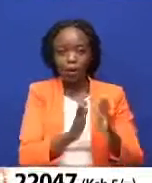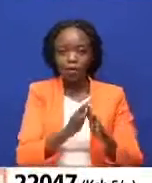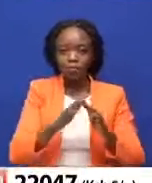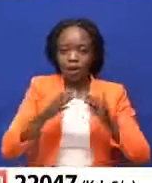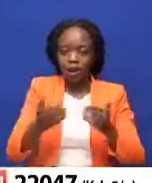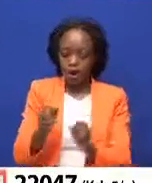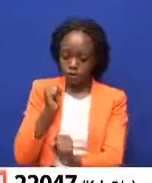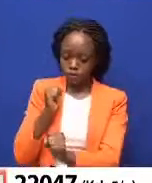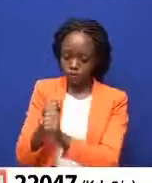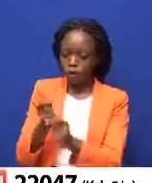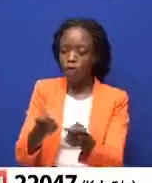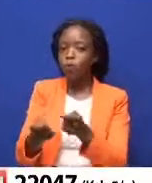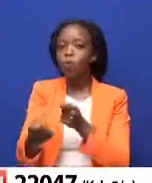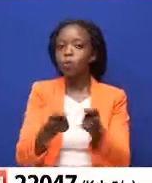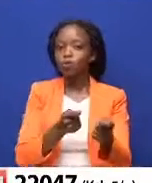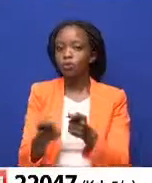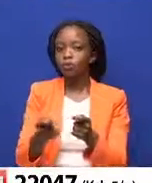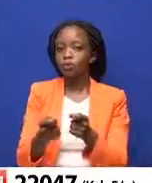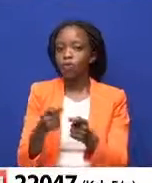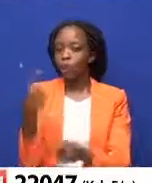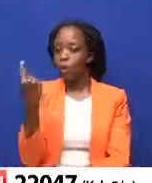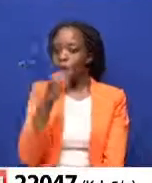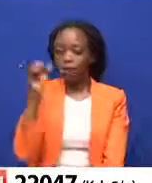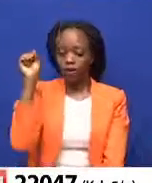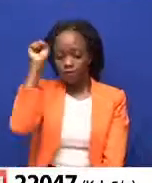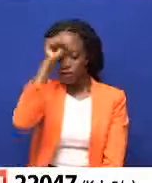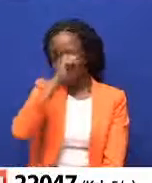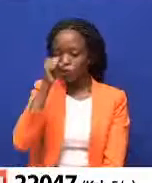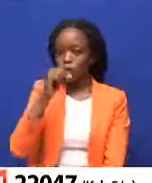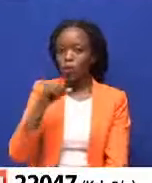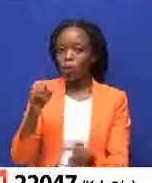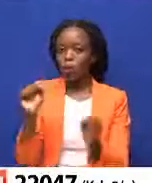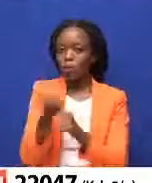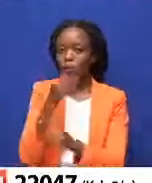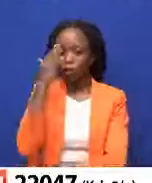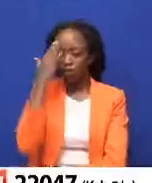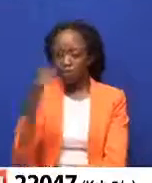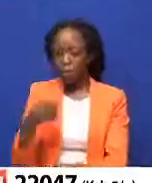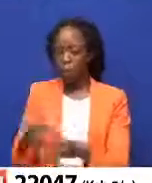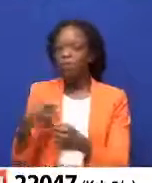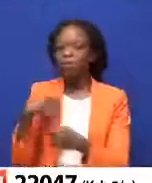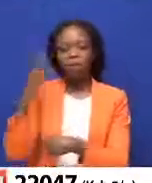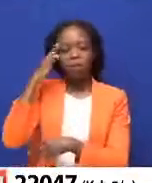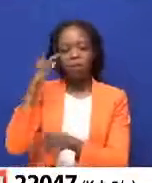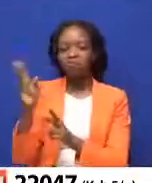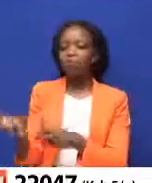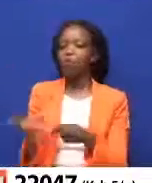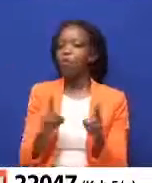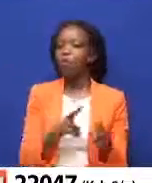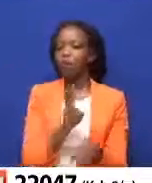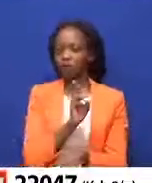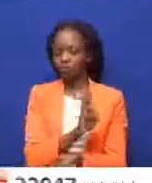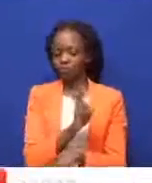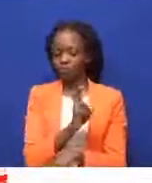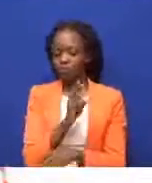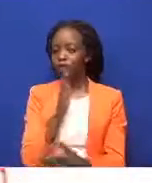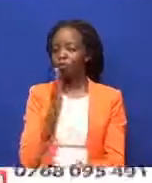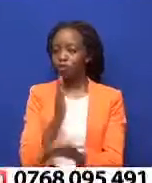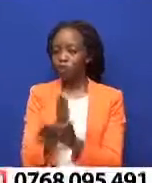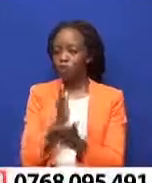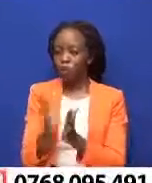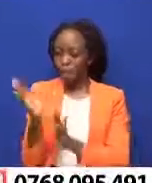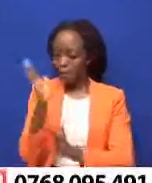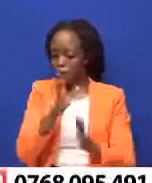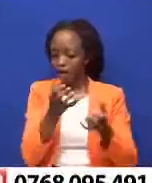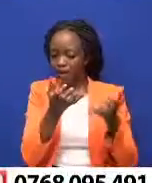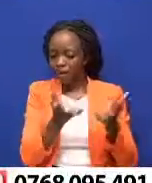being done, it's only a fool who cannot imagine. But it's obvious that there's an external force coming from